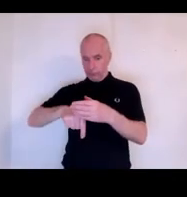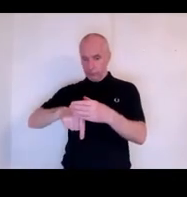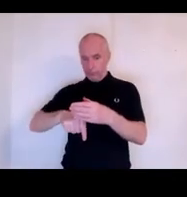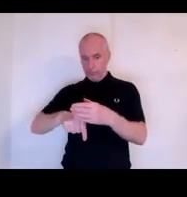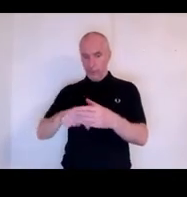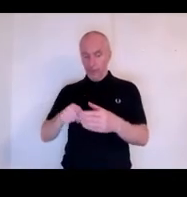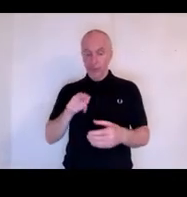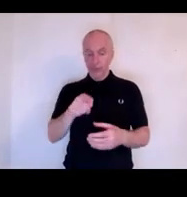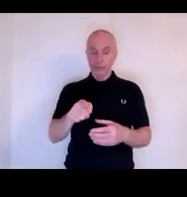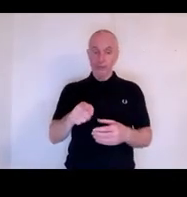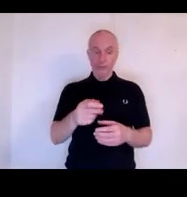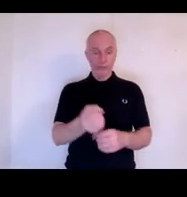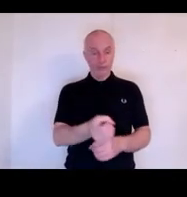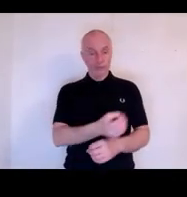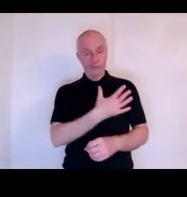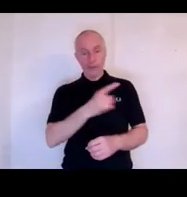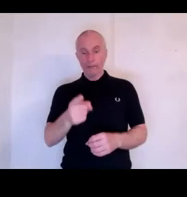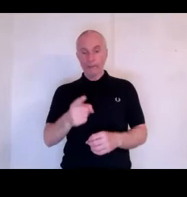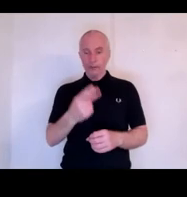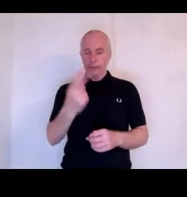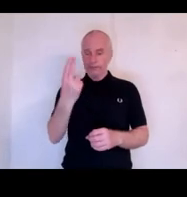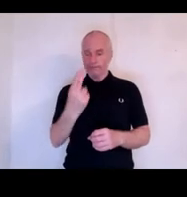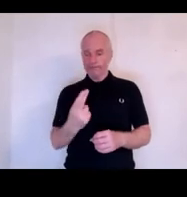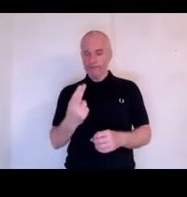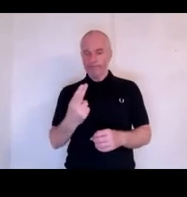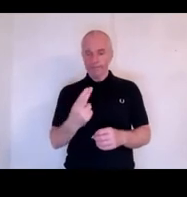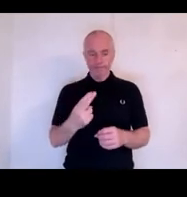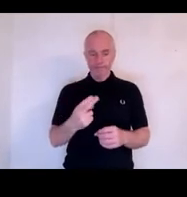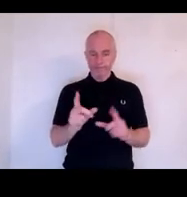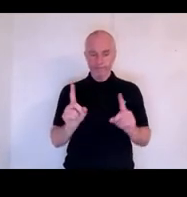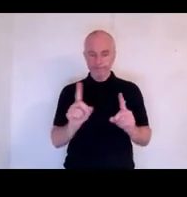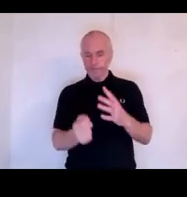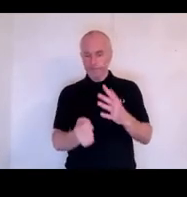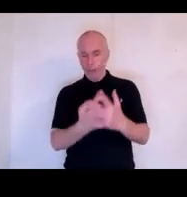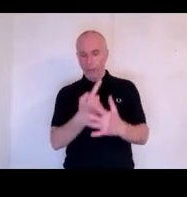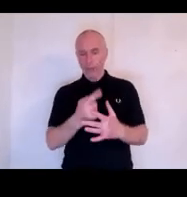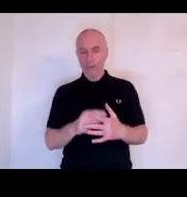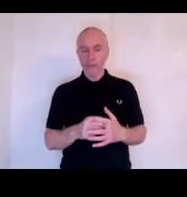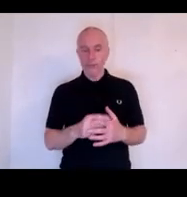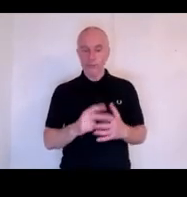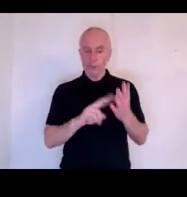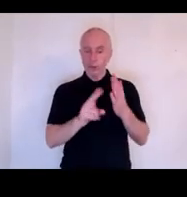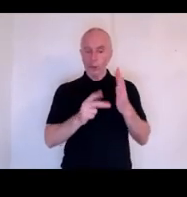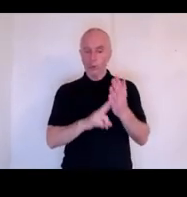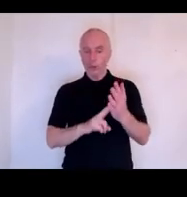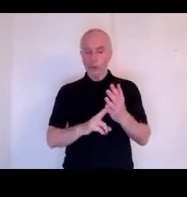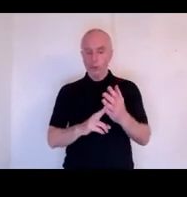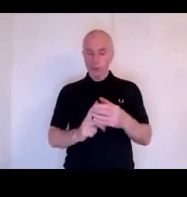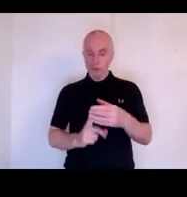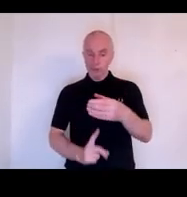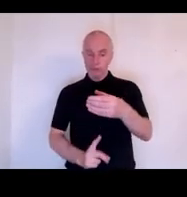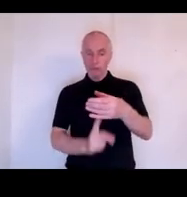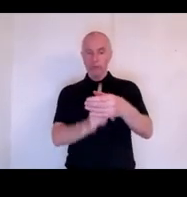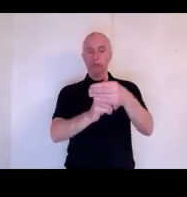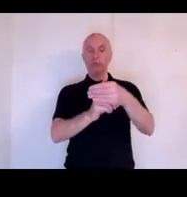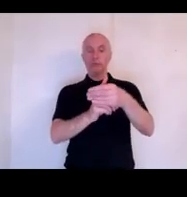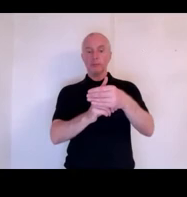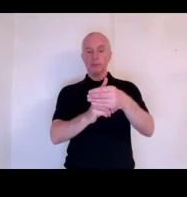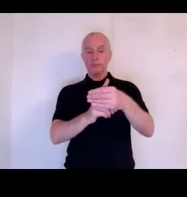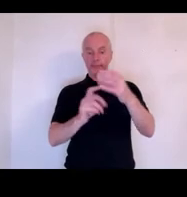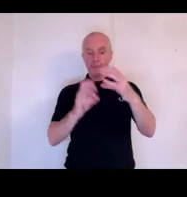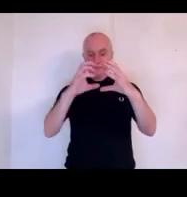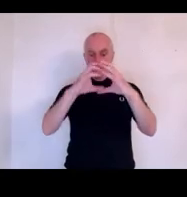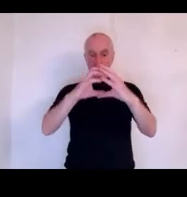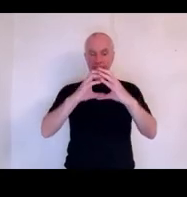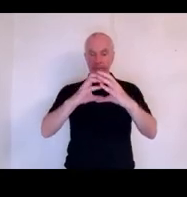the next slide, I've got a diagram of this system and what we have is, again, neutrons firing up here. And this is